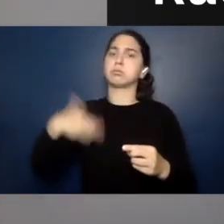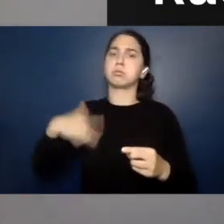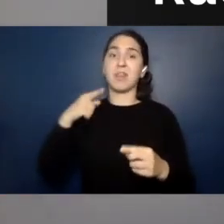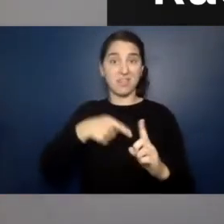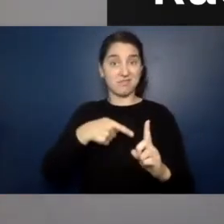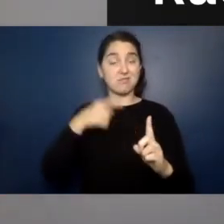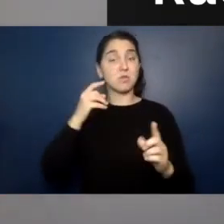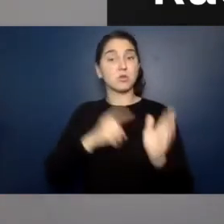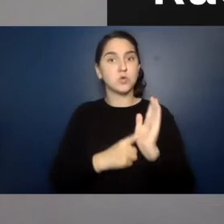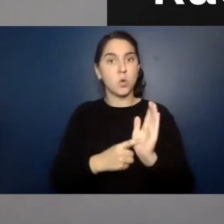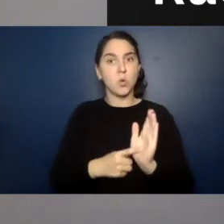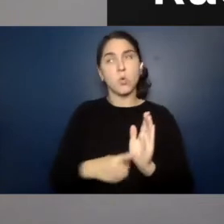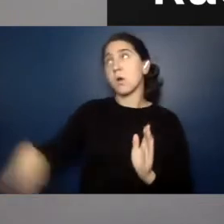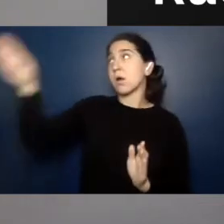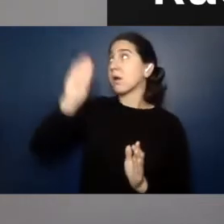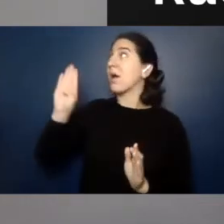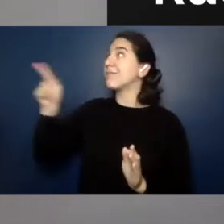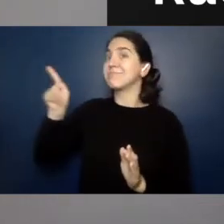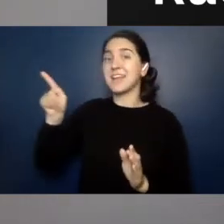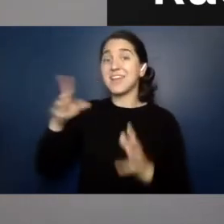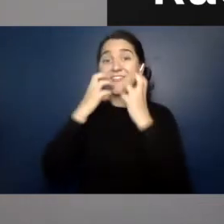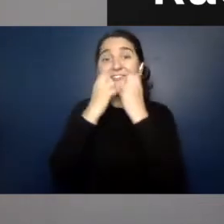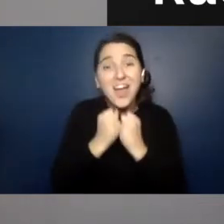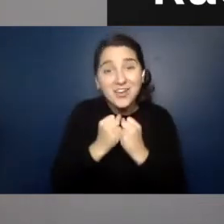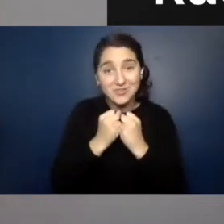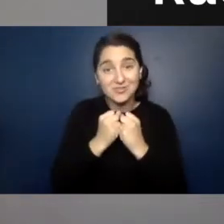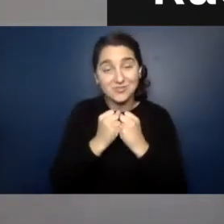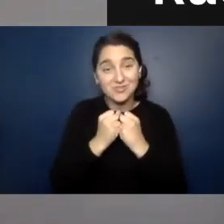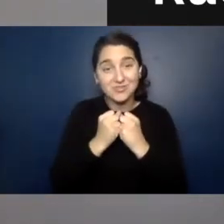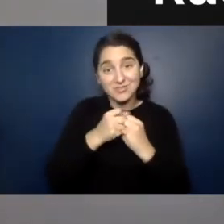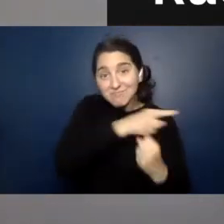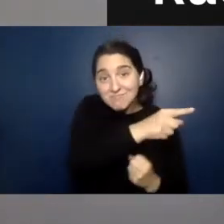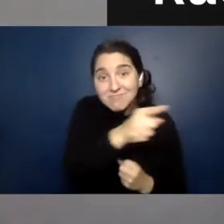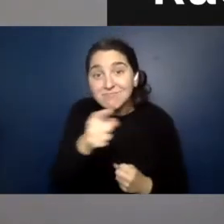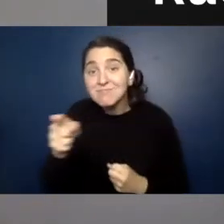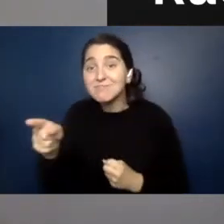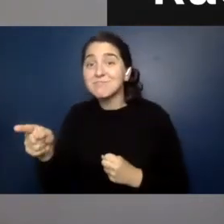that God created the individual for the benefit of the community.